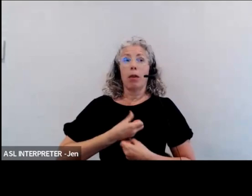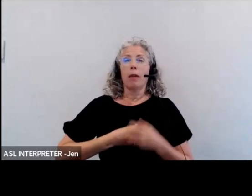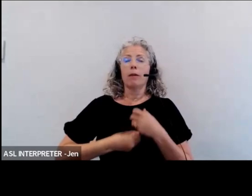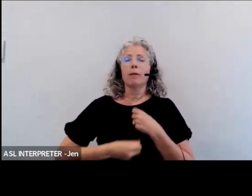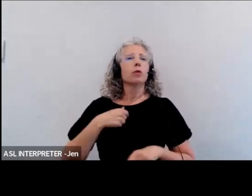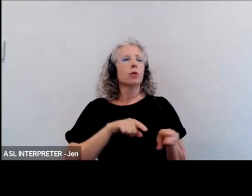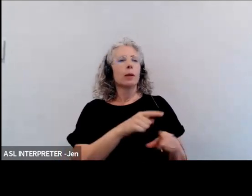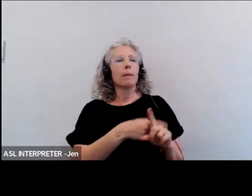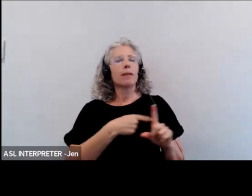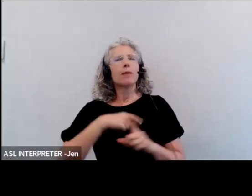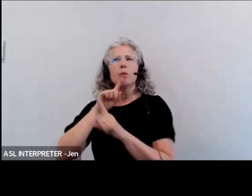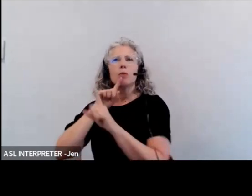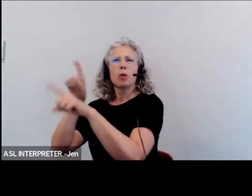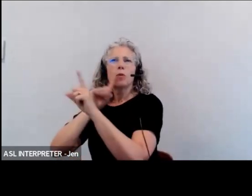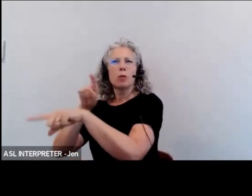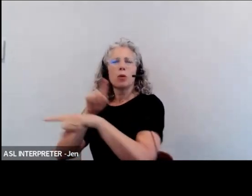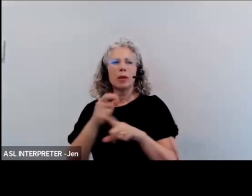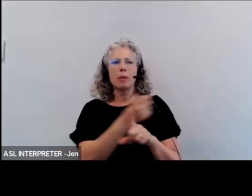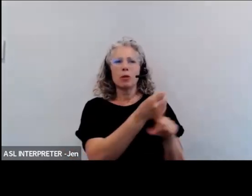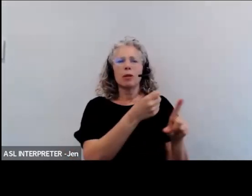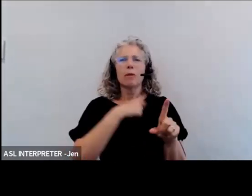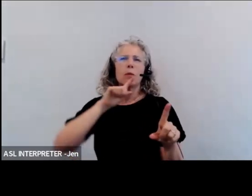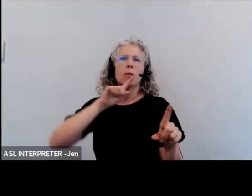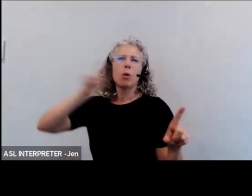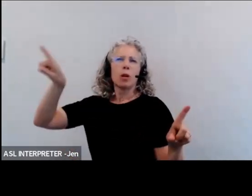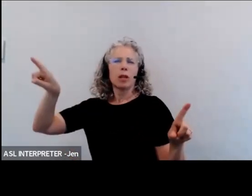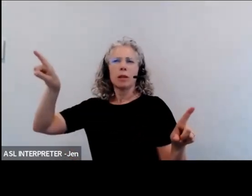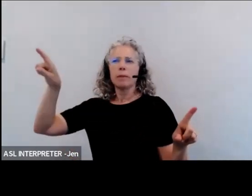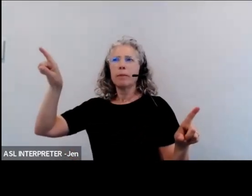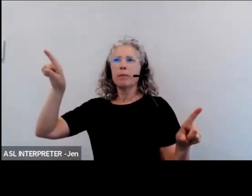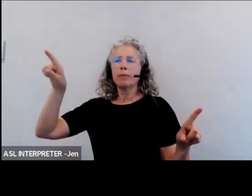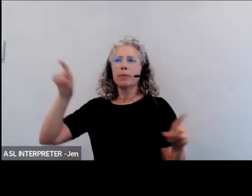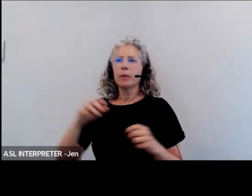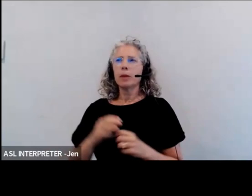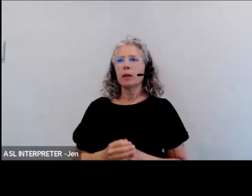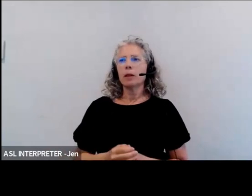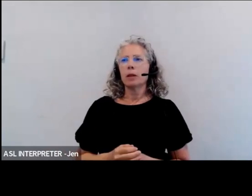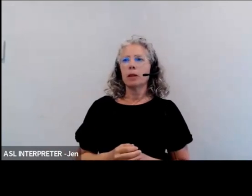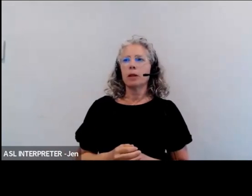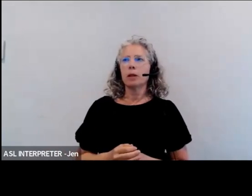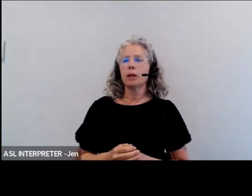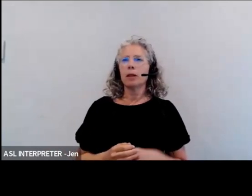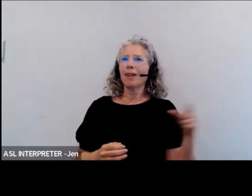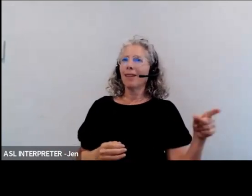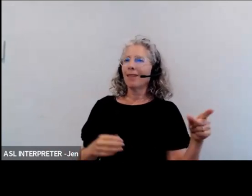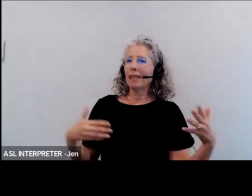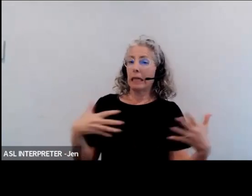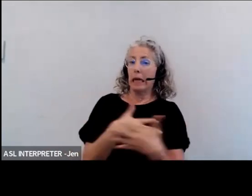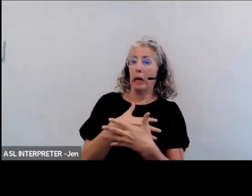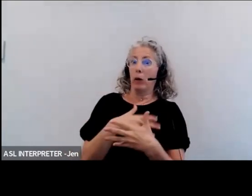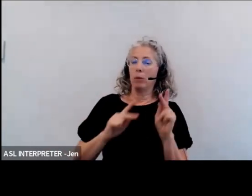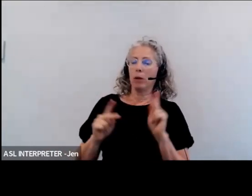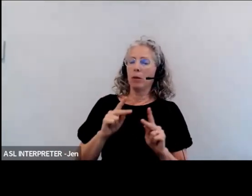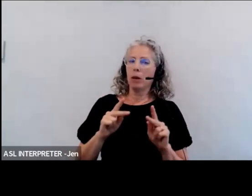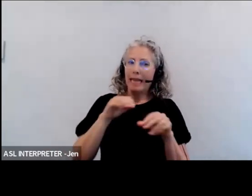reporting these really extreme abuses that were happening. And again, you know, the terror that people were living with